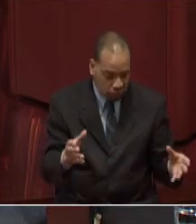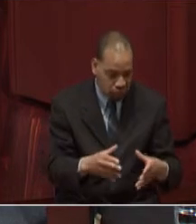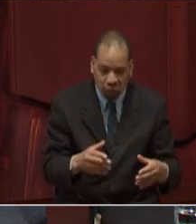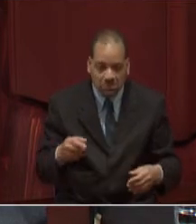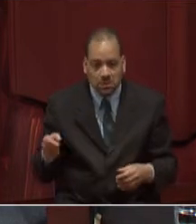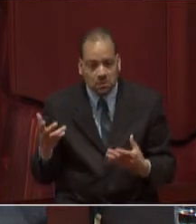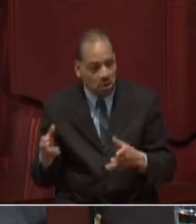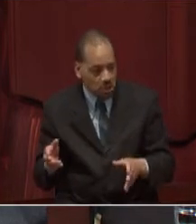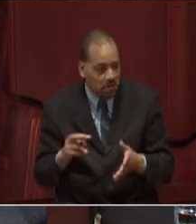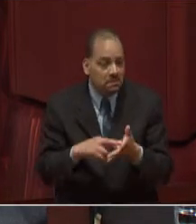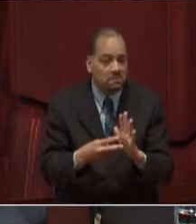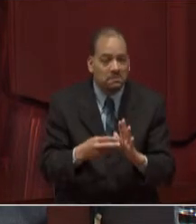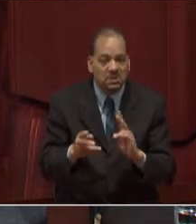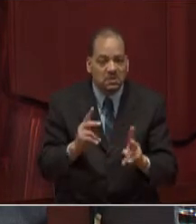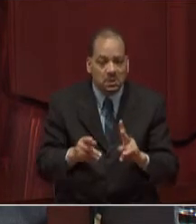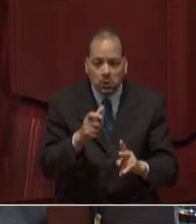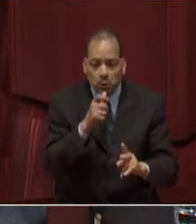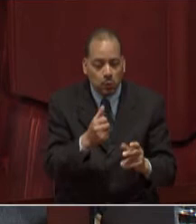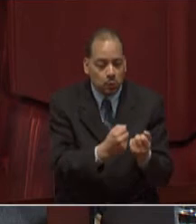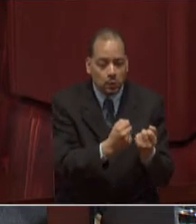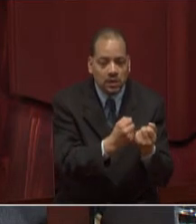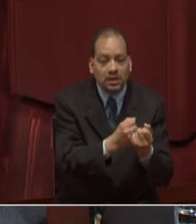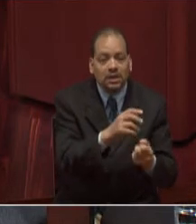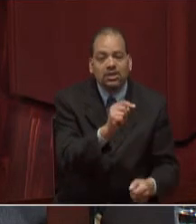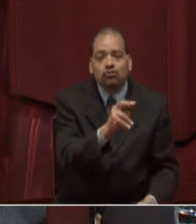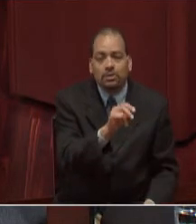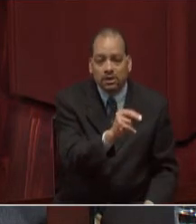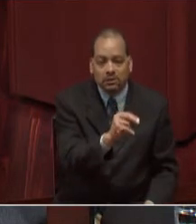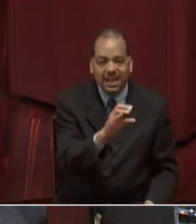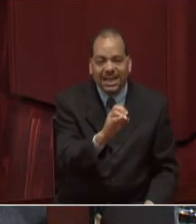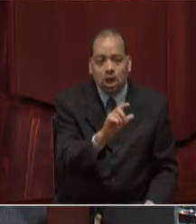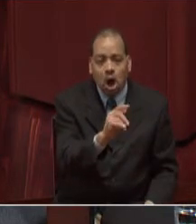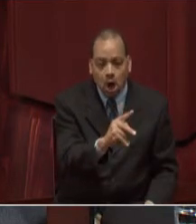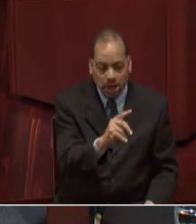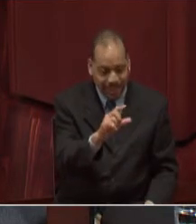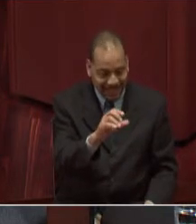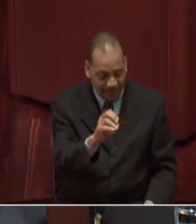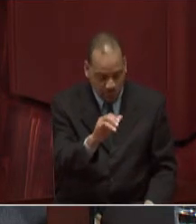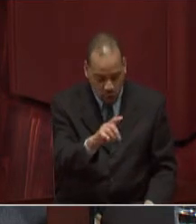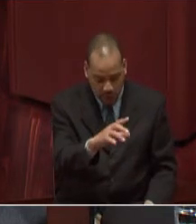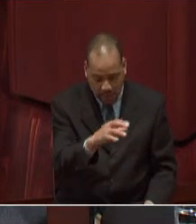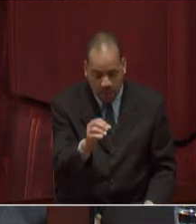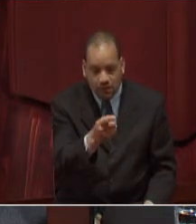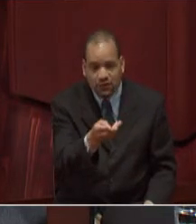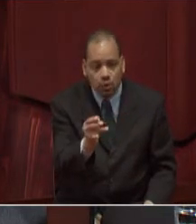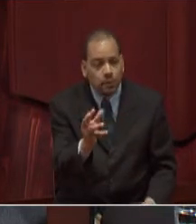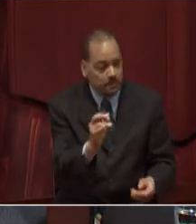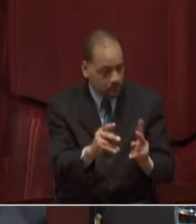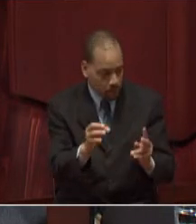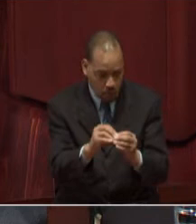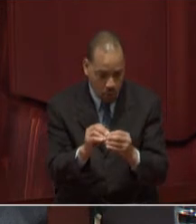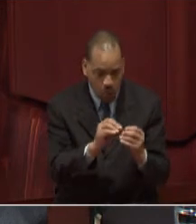Clark Clifford and a few other of Truman's aides, the cabinet, particularly the new Defense Department,